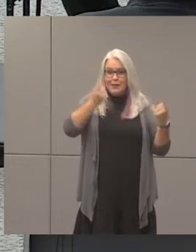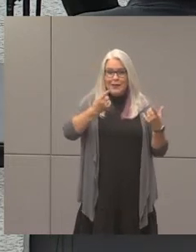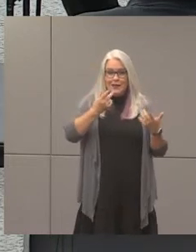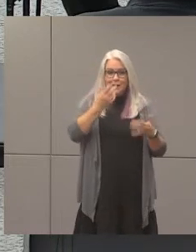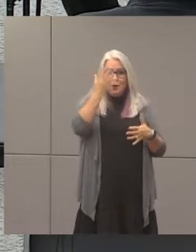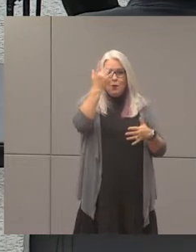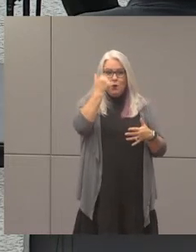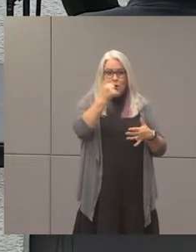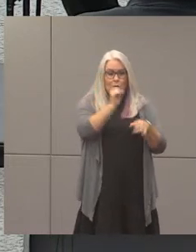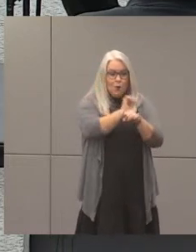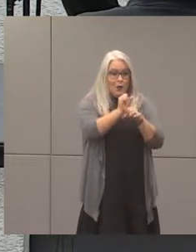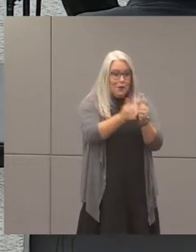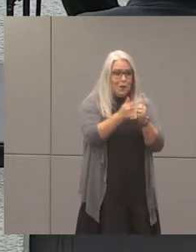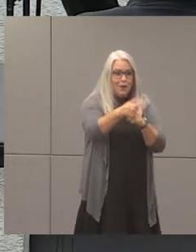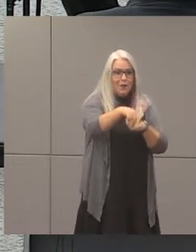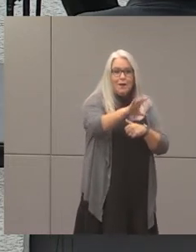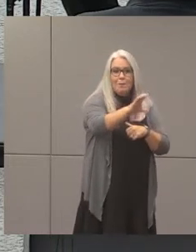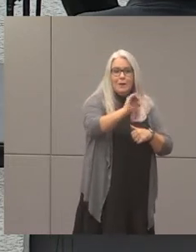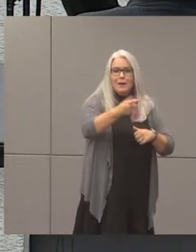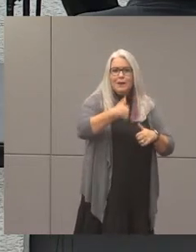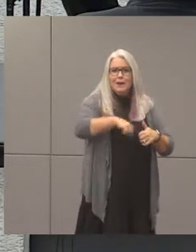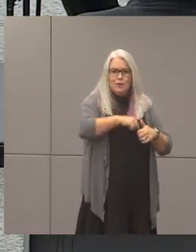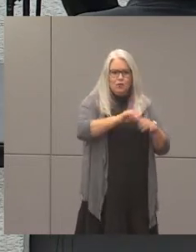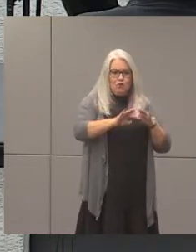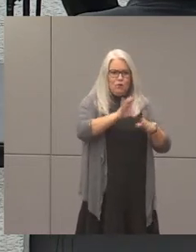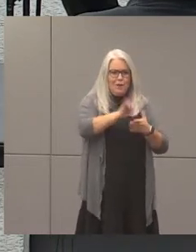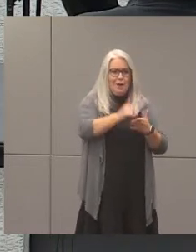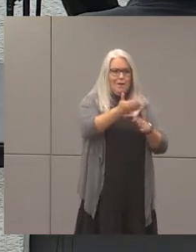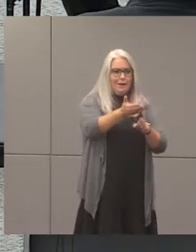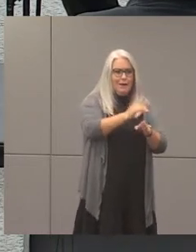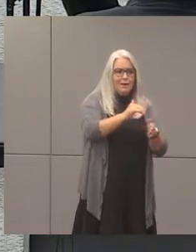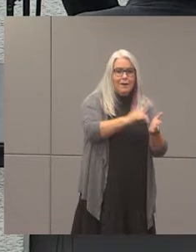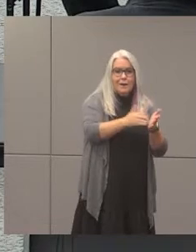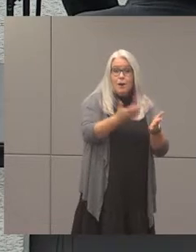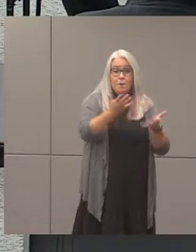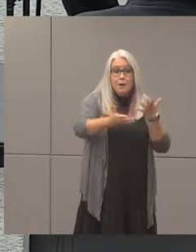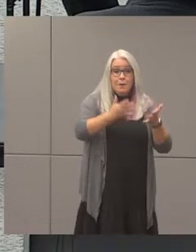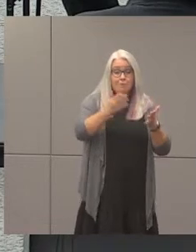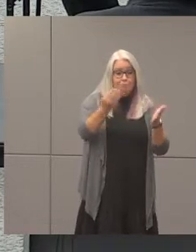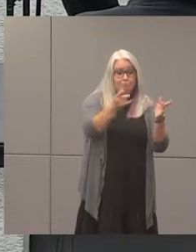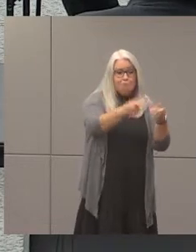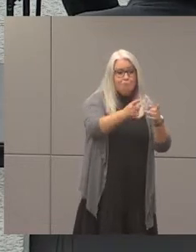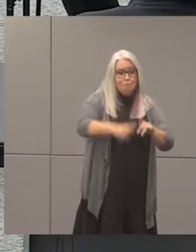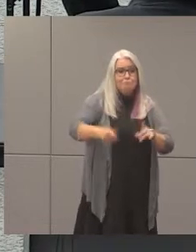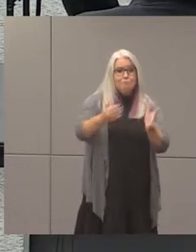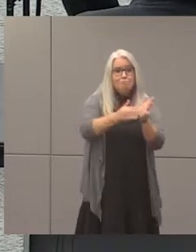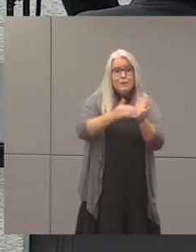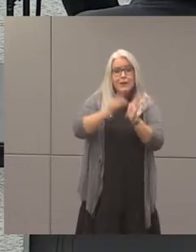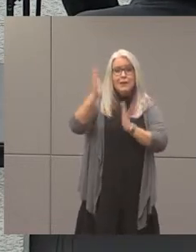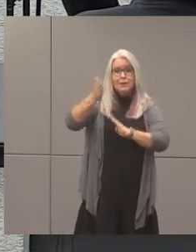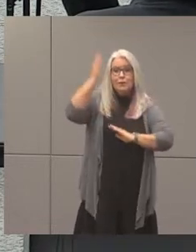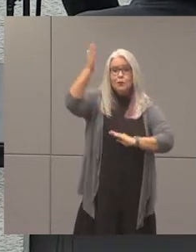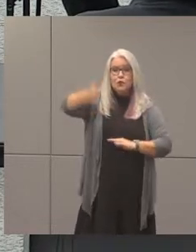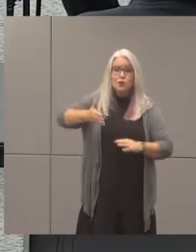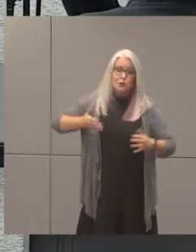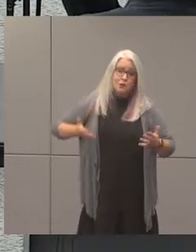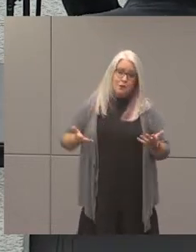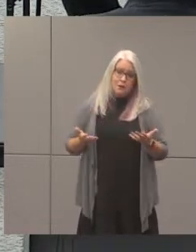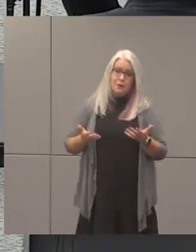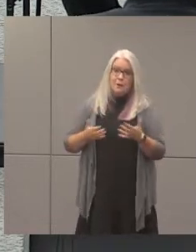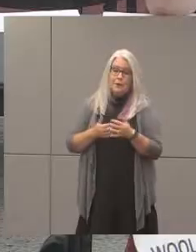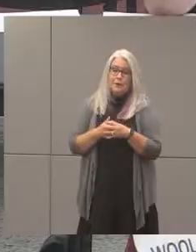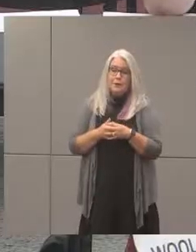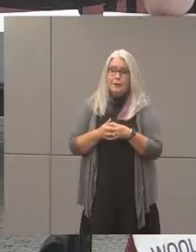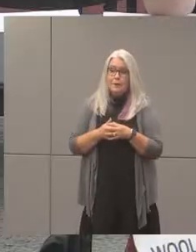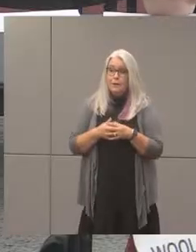us. I mean, who's to say this isn't going to happen in the future? I don't know. Well, we're